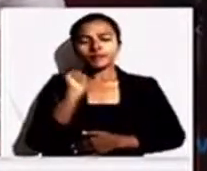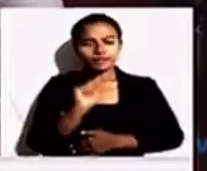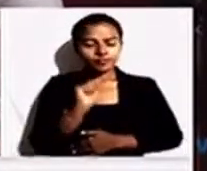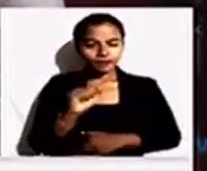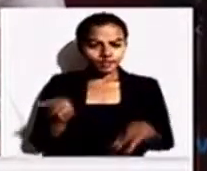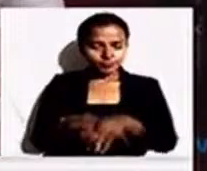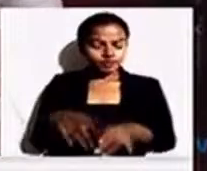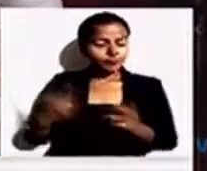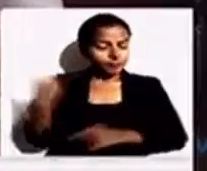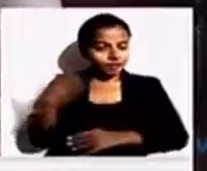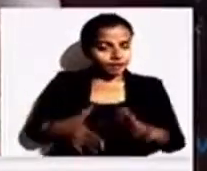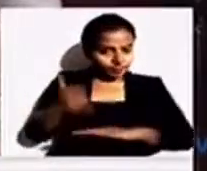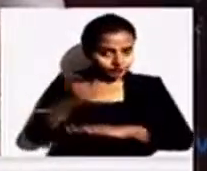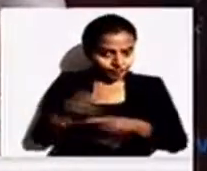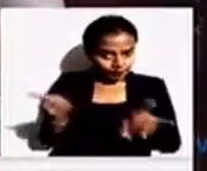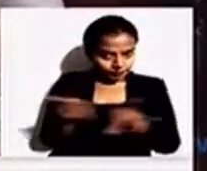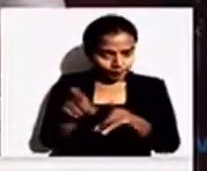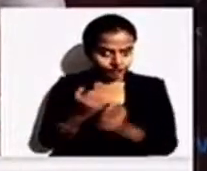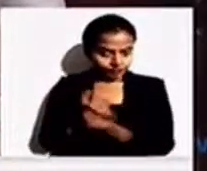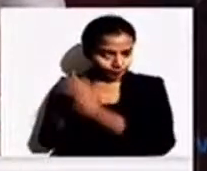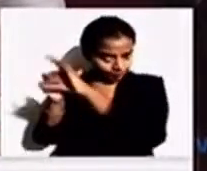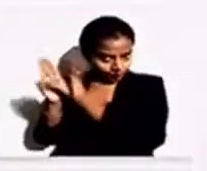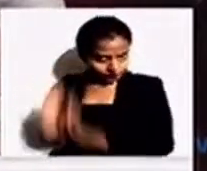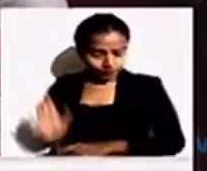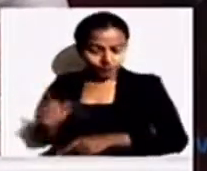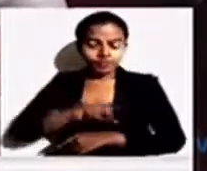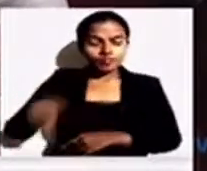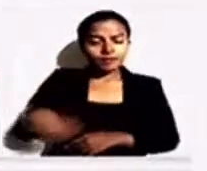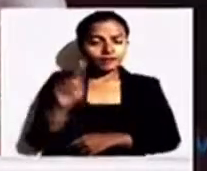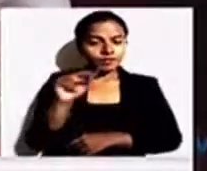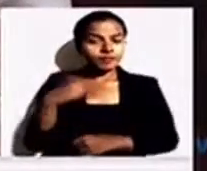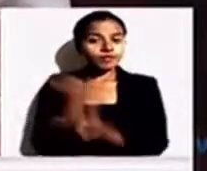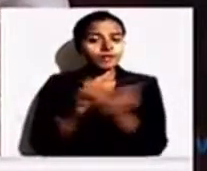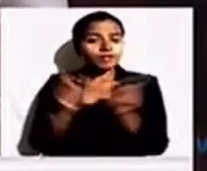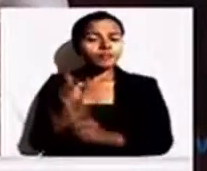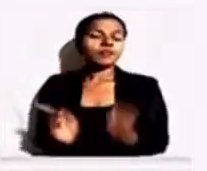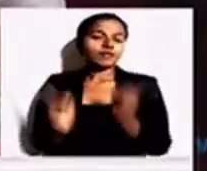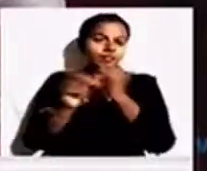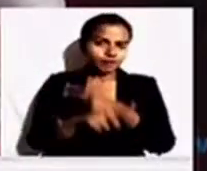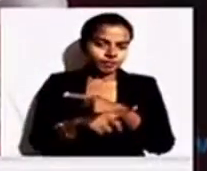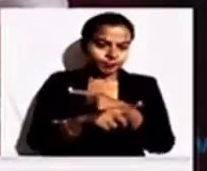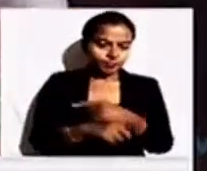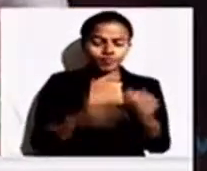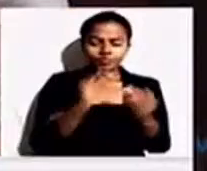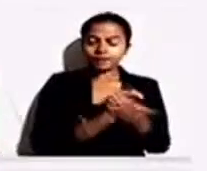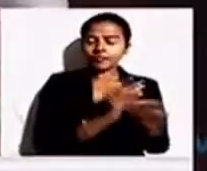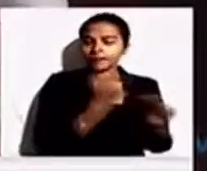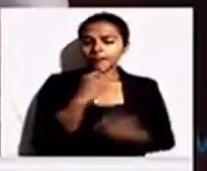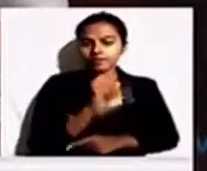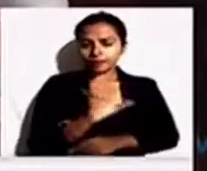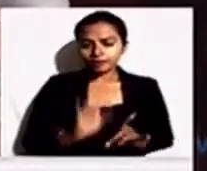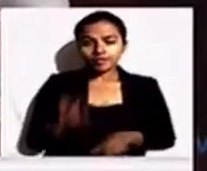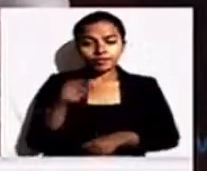him and the 120 inmates were transferred forcefully. These were the matters that I brought up.